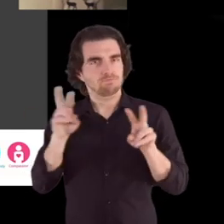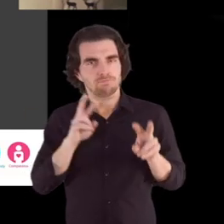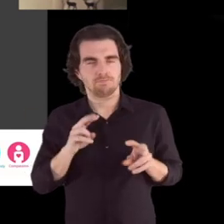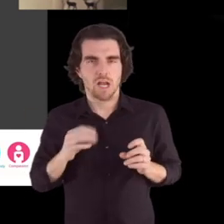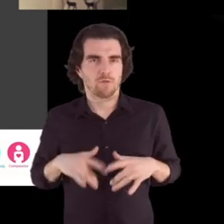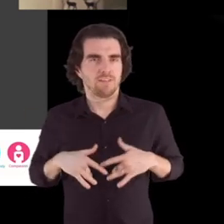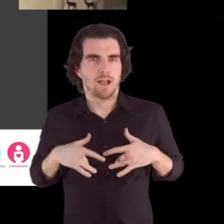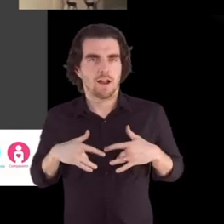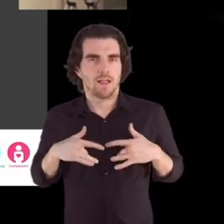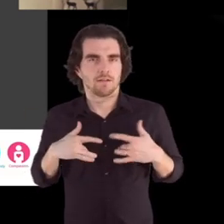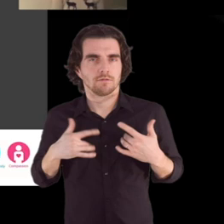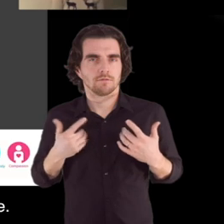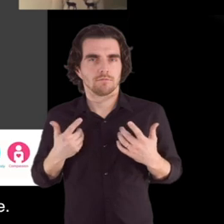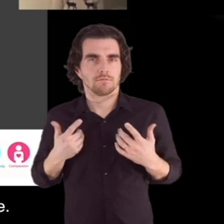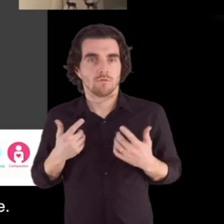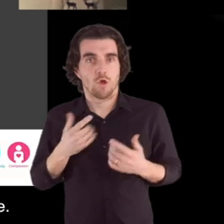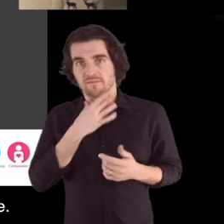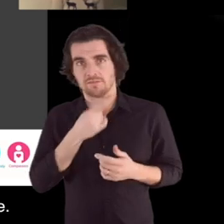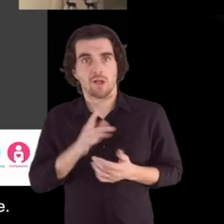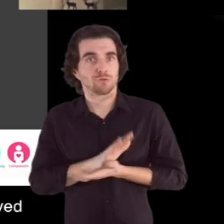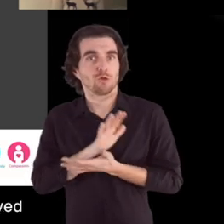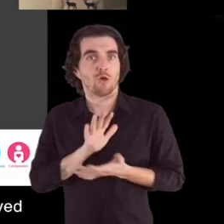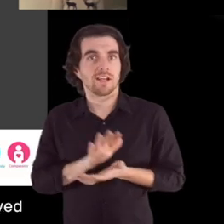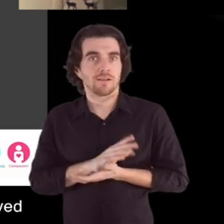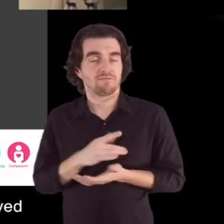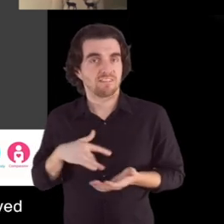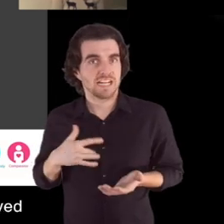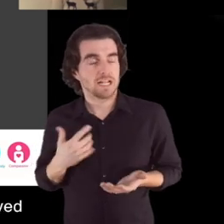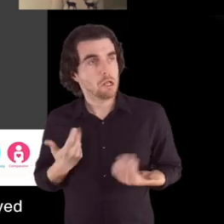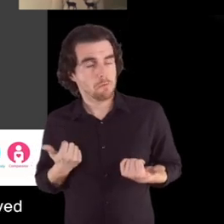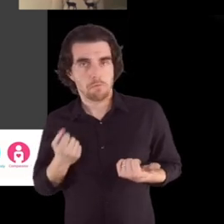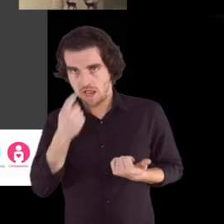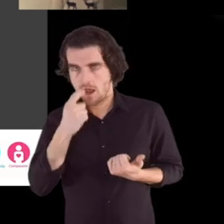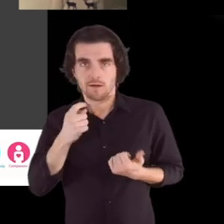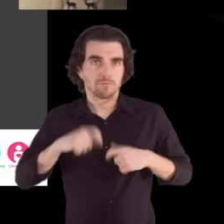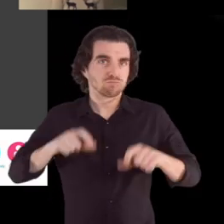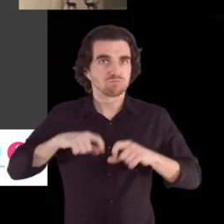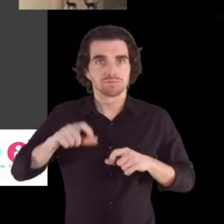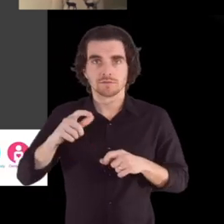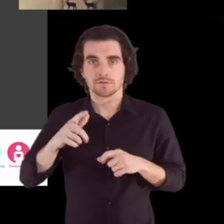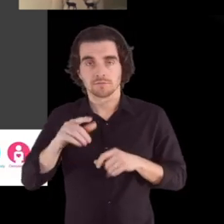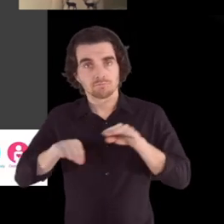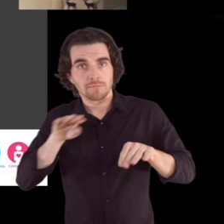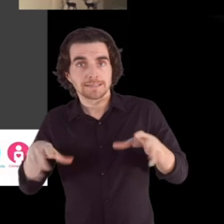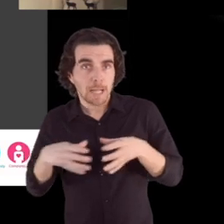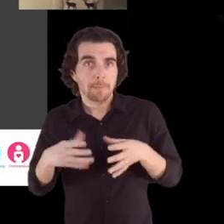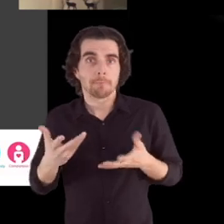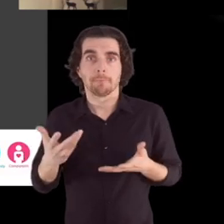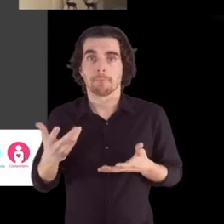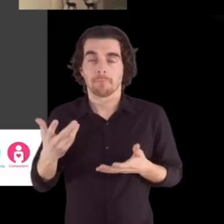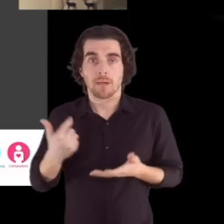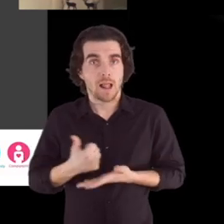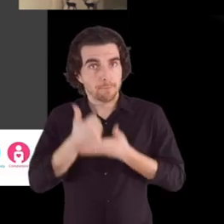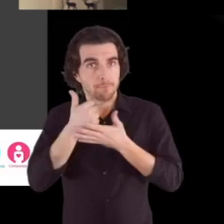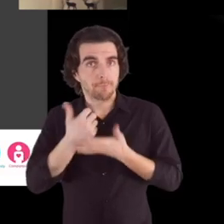a moment to notice how that felt as you were going through that exercise. And hopefully it's something you enjoyed and something you feel that you might be able to build in to your routine